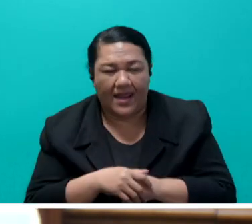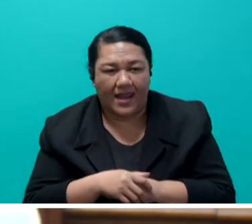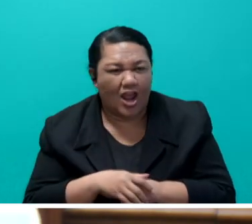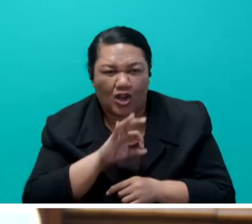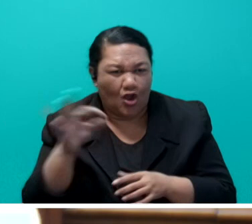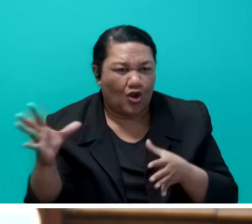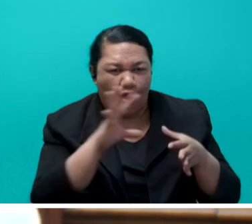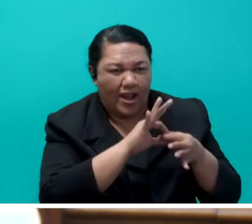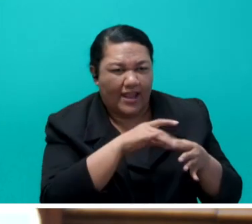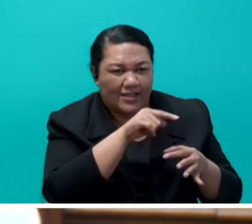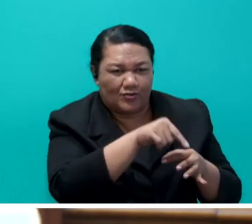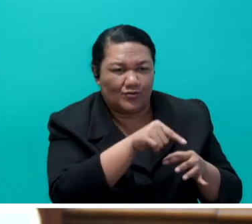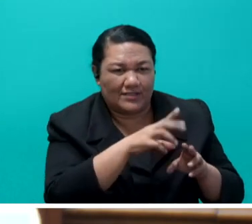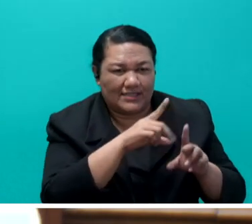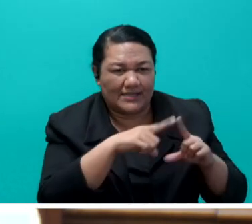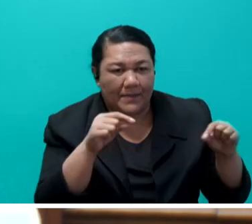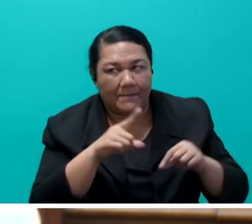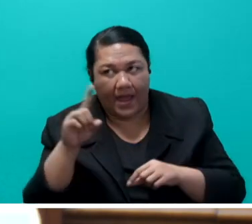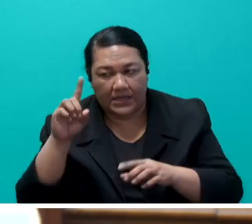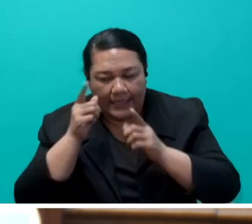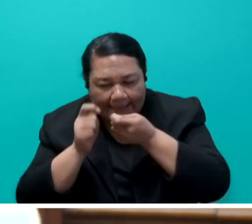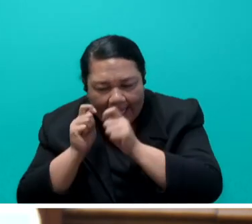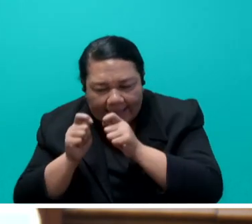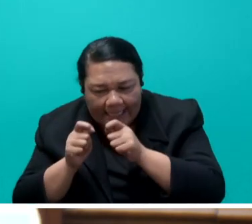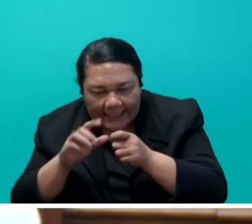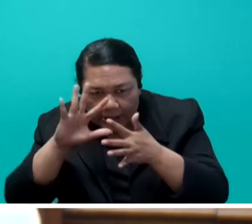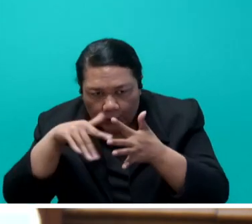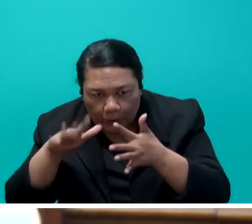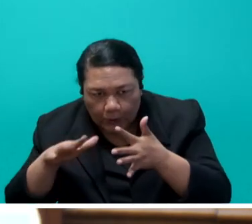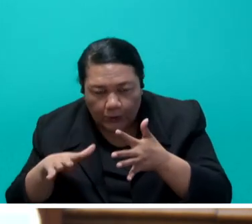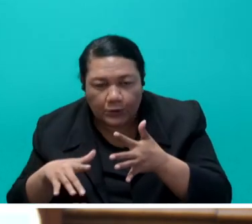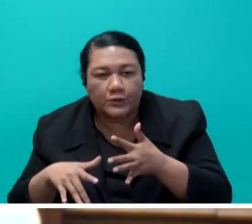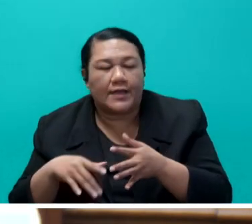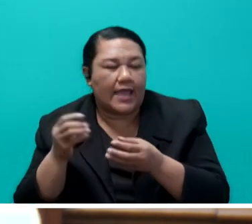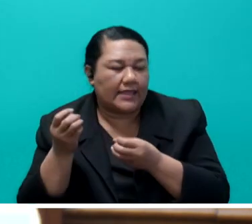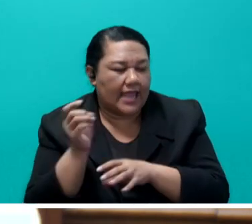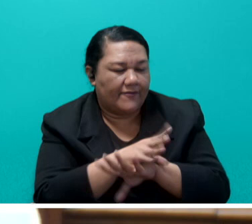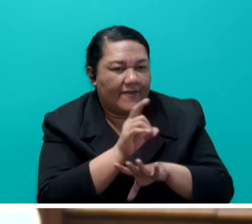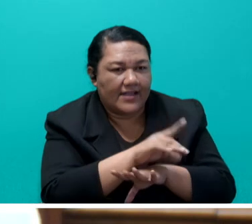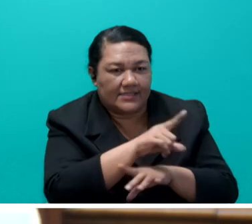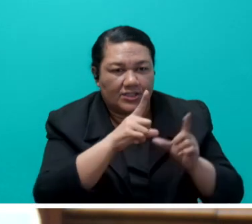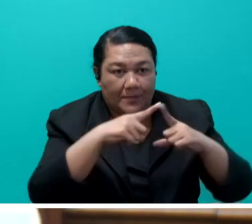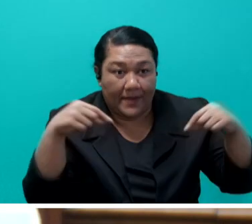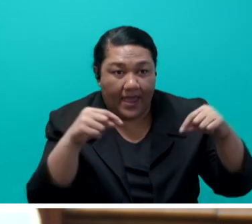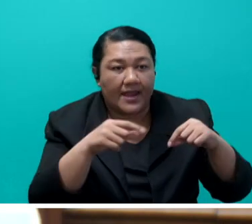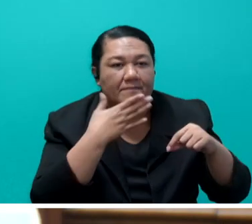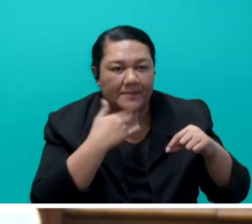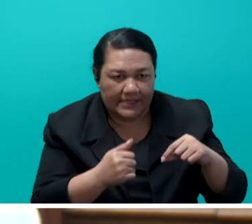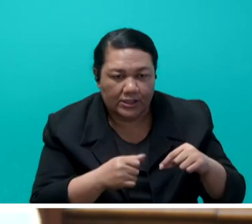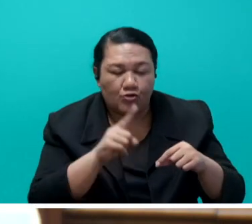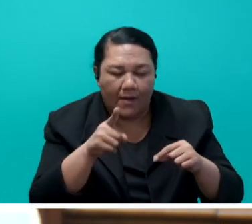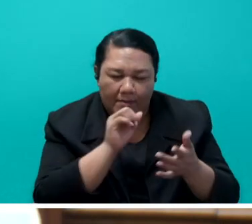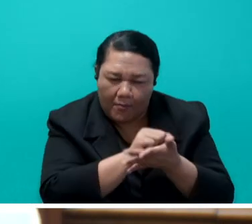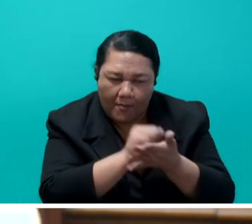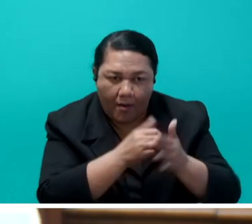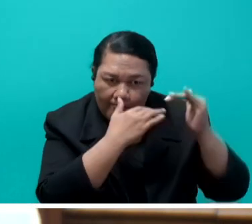The Forum has urged Japan to take all necessary measures to prevent transboundary harm to the territory of another